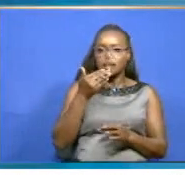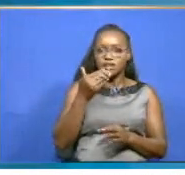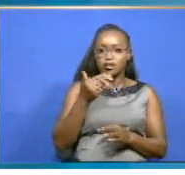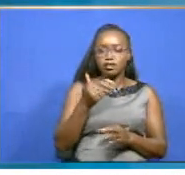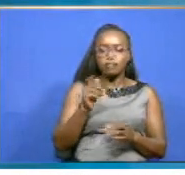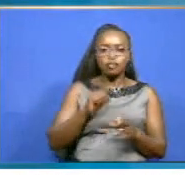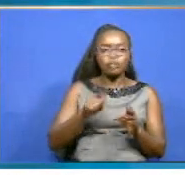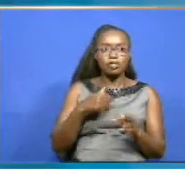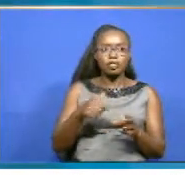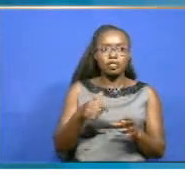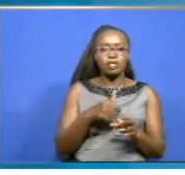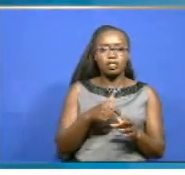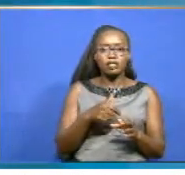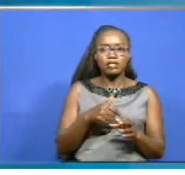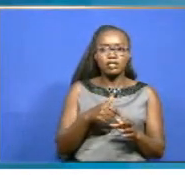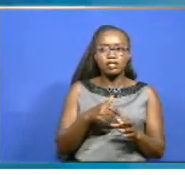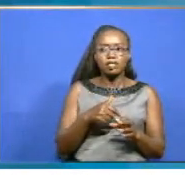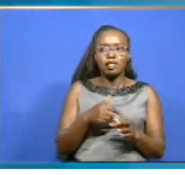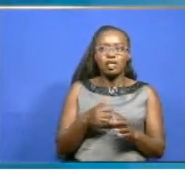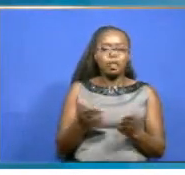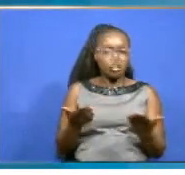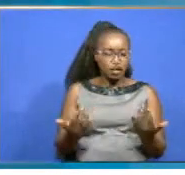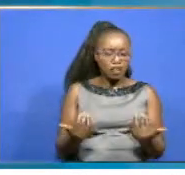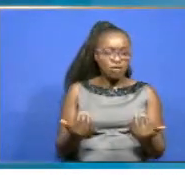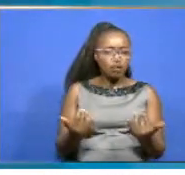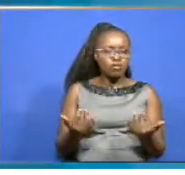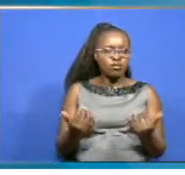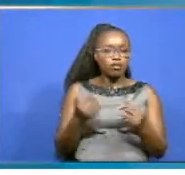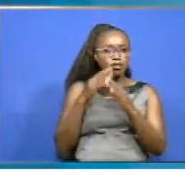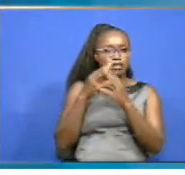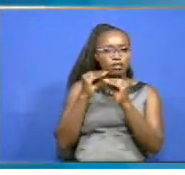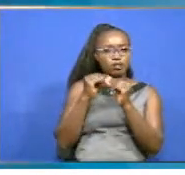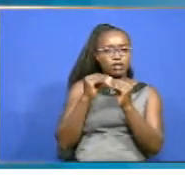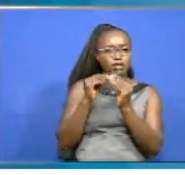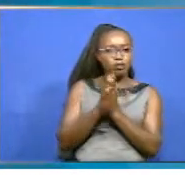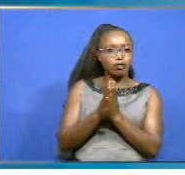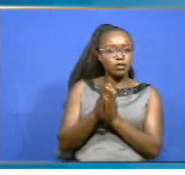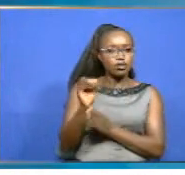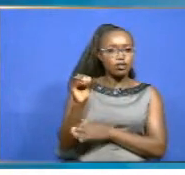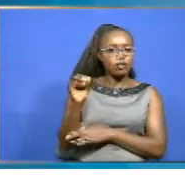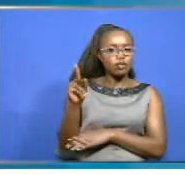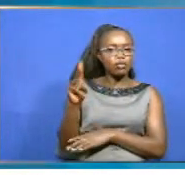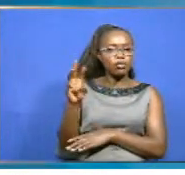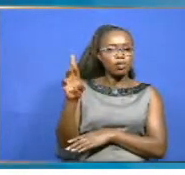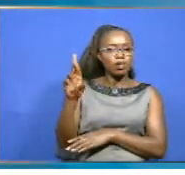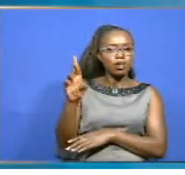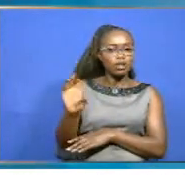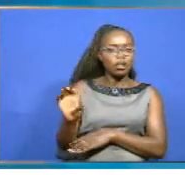for creating time for us. We are now going to be paving way for Tamrini. Nancy Okware will be taking